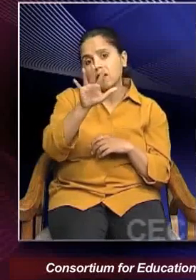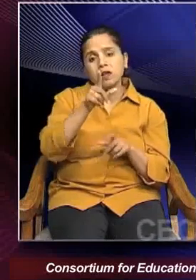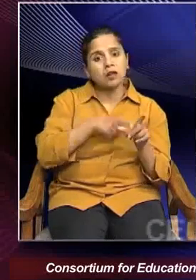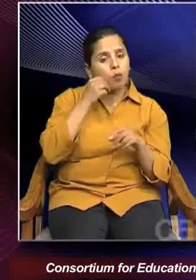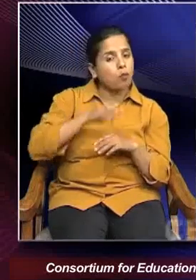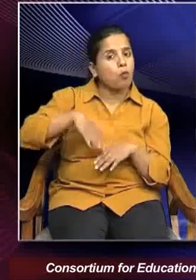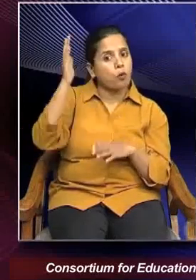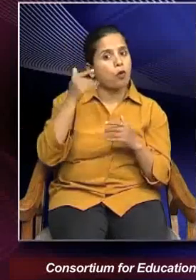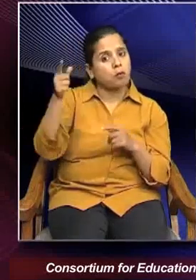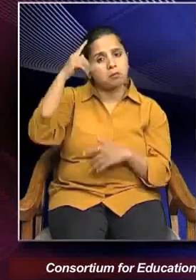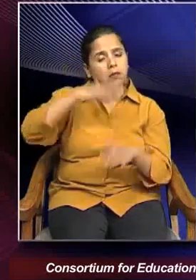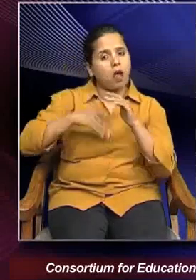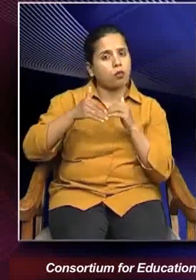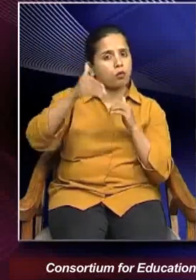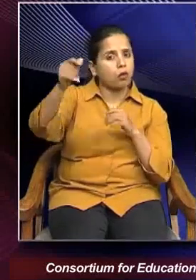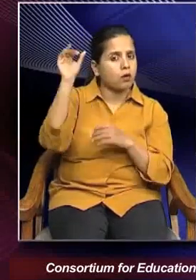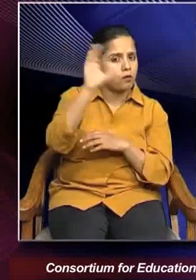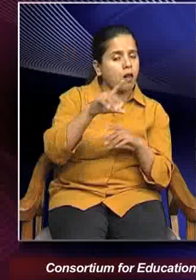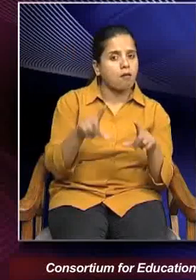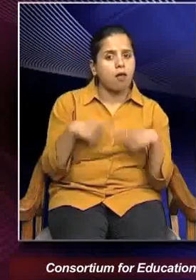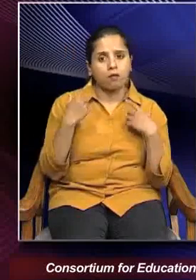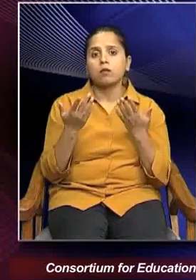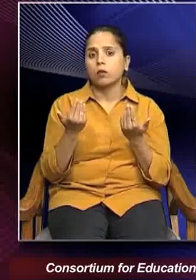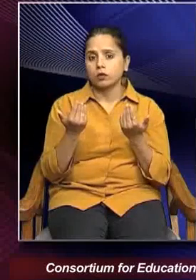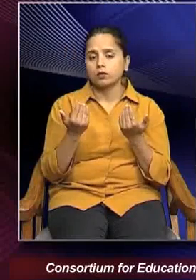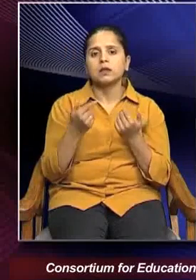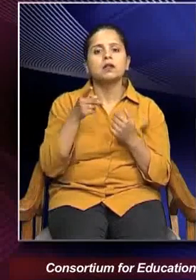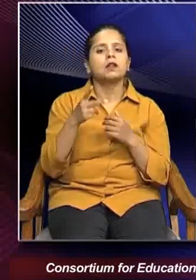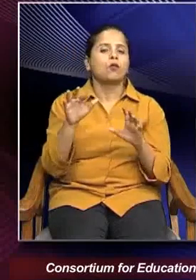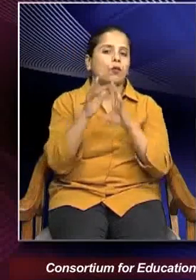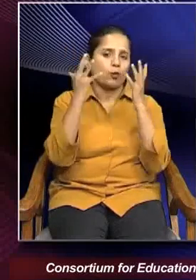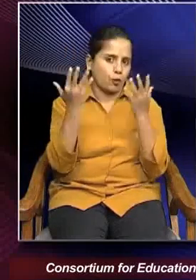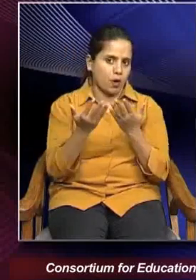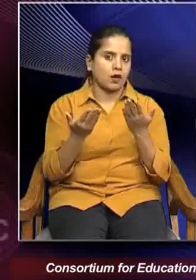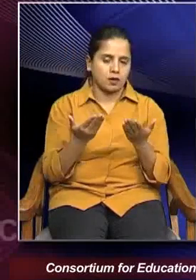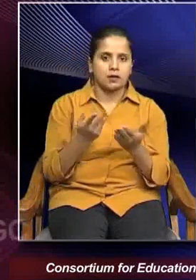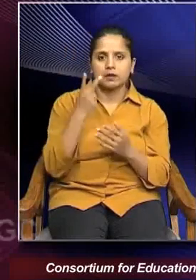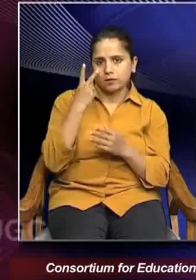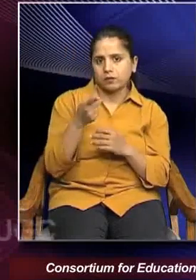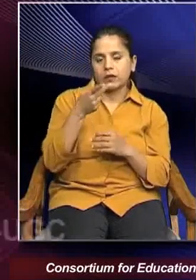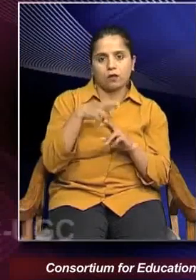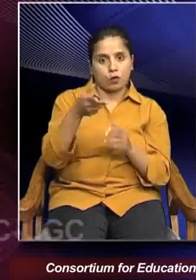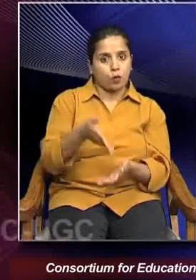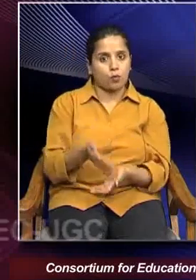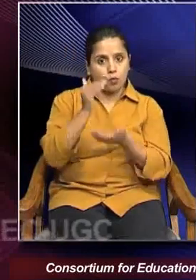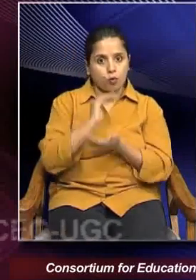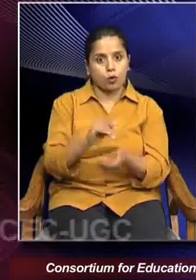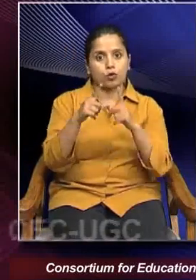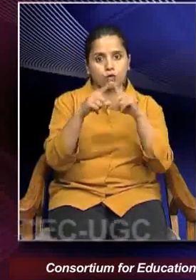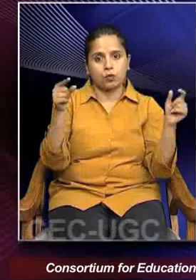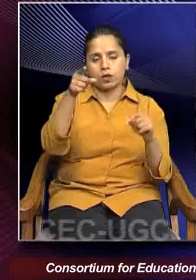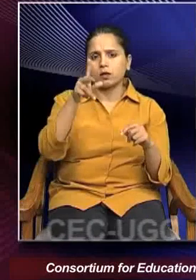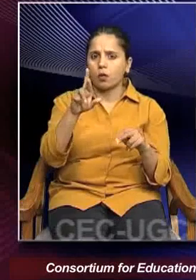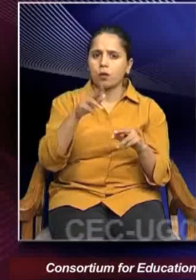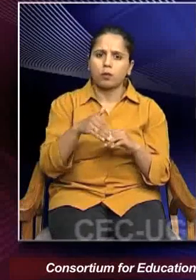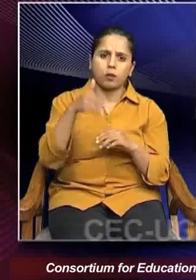where they can plan and invest into their lives. So this is a world where if you are born today in Japan, you have a life